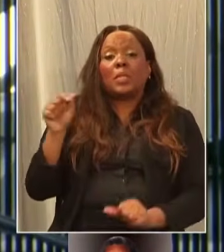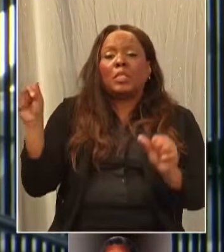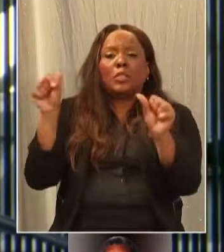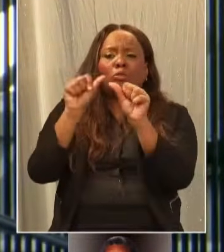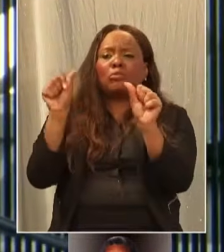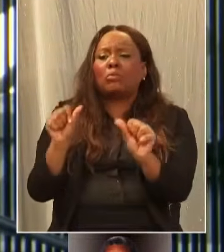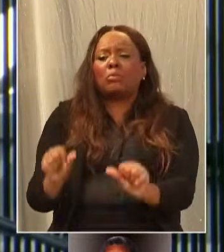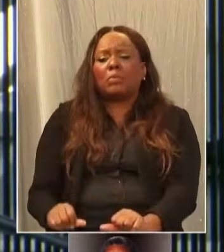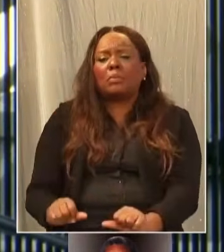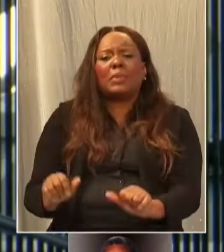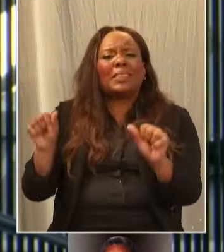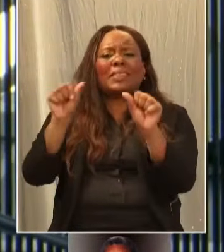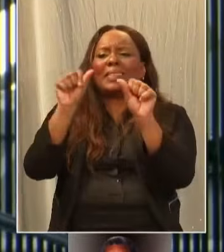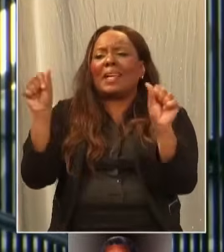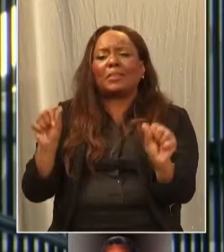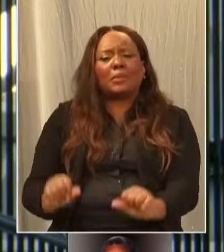in